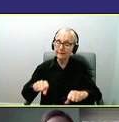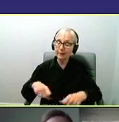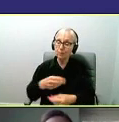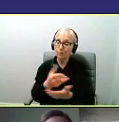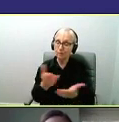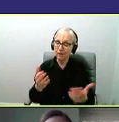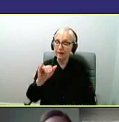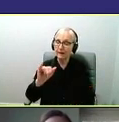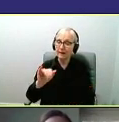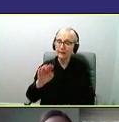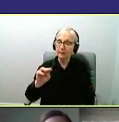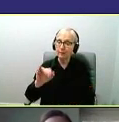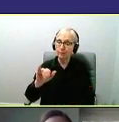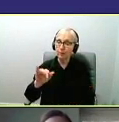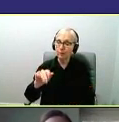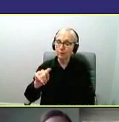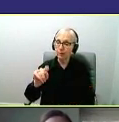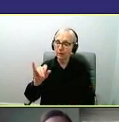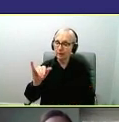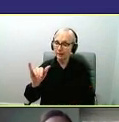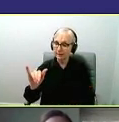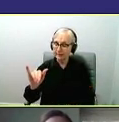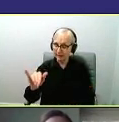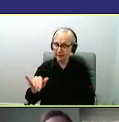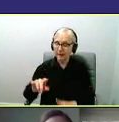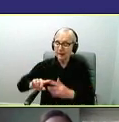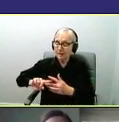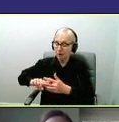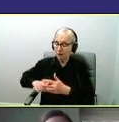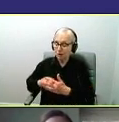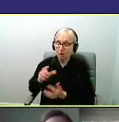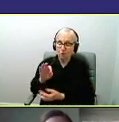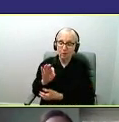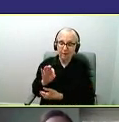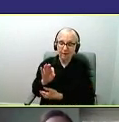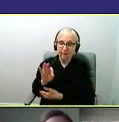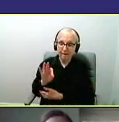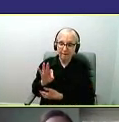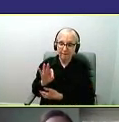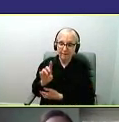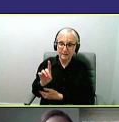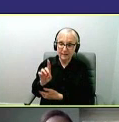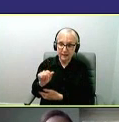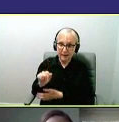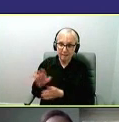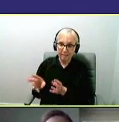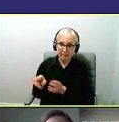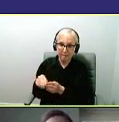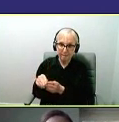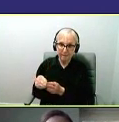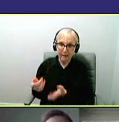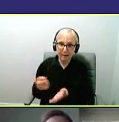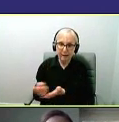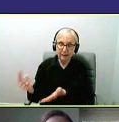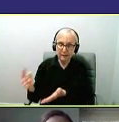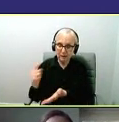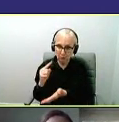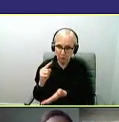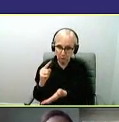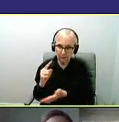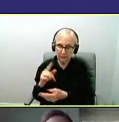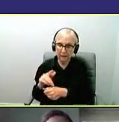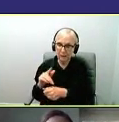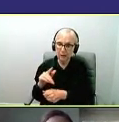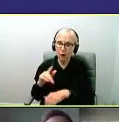vaccines. It begins with the FDA, with their advisory council. And of course, they met last week in the early part